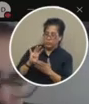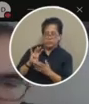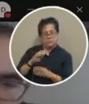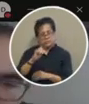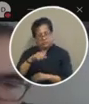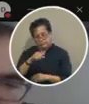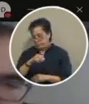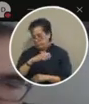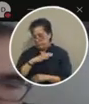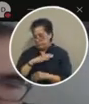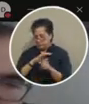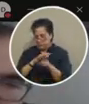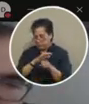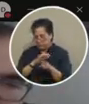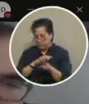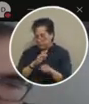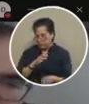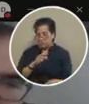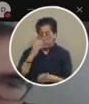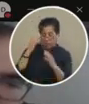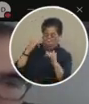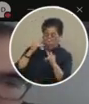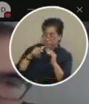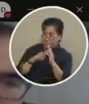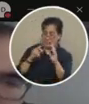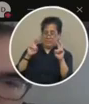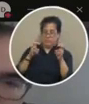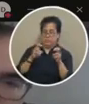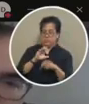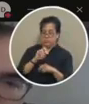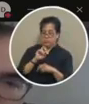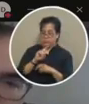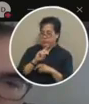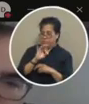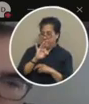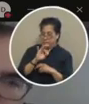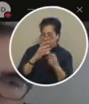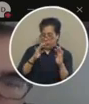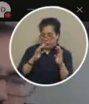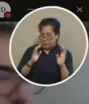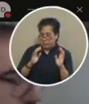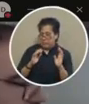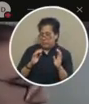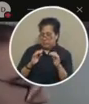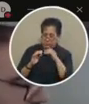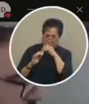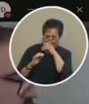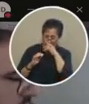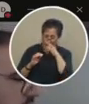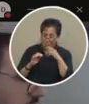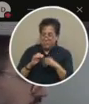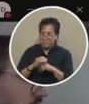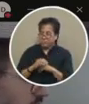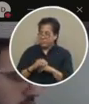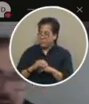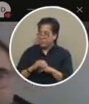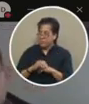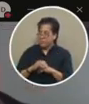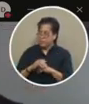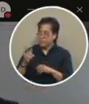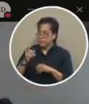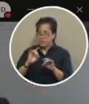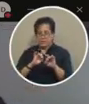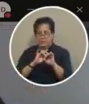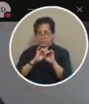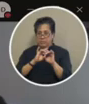Yes, ma'am. That would be sufficient. Hopefully by then this whole issue with COVID-19 is over. Thank you. We'll add it to the revisions. For clarification,